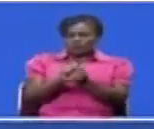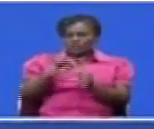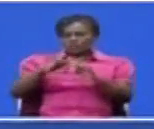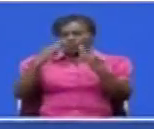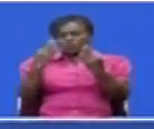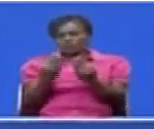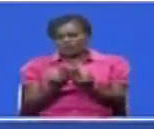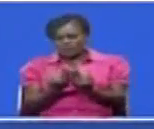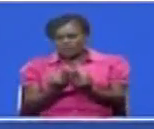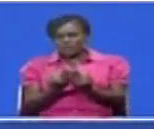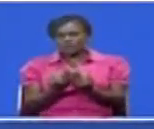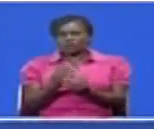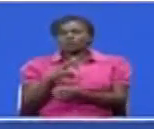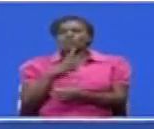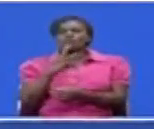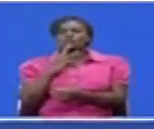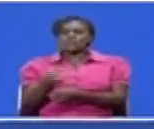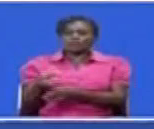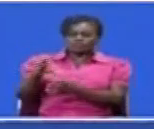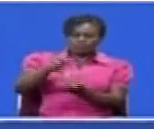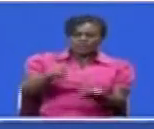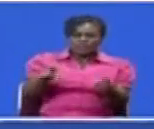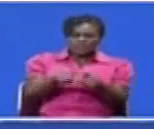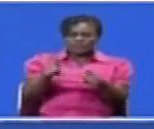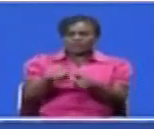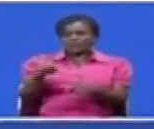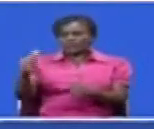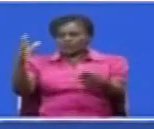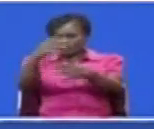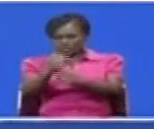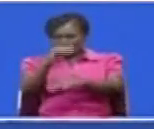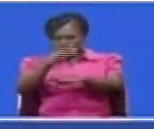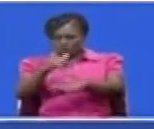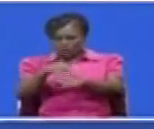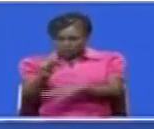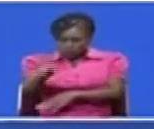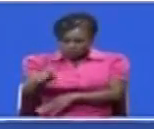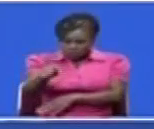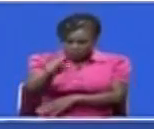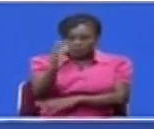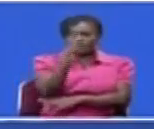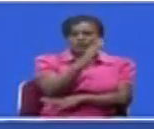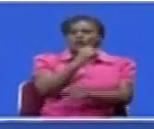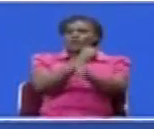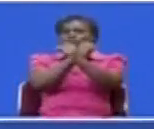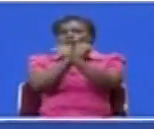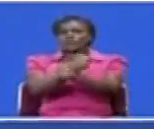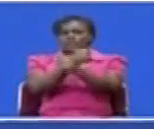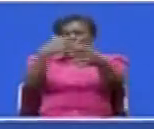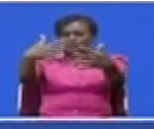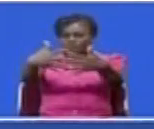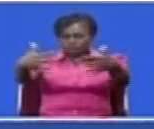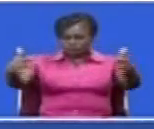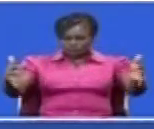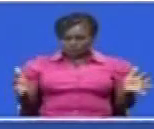the watering, and again we are doing what we call agroforestry, whereby we encourage them to plant because the area is protected, we have fenced the area,